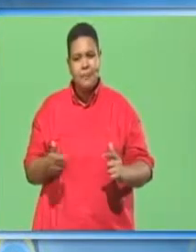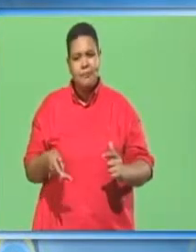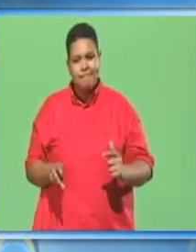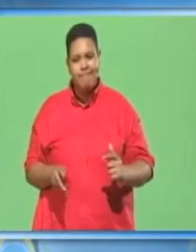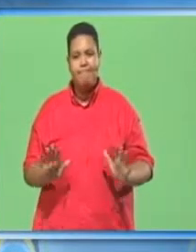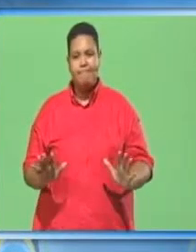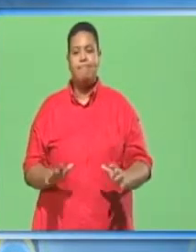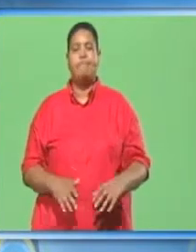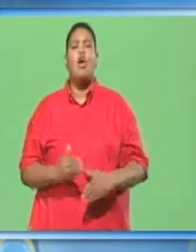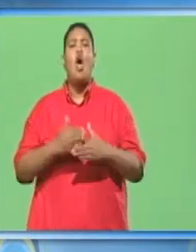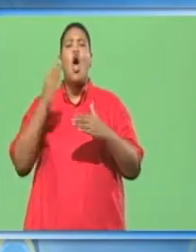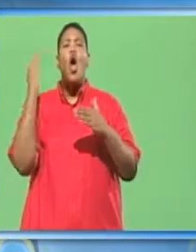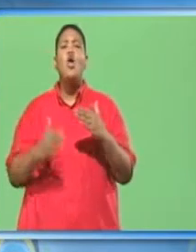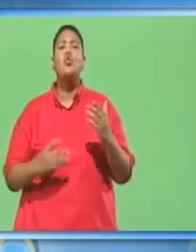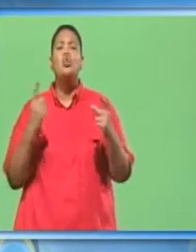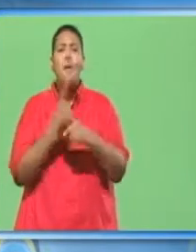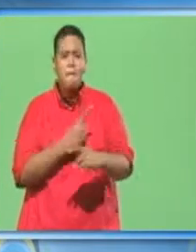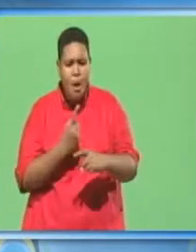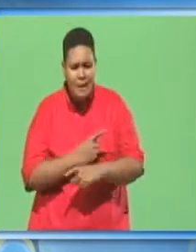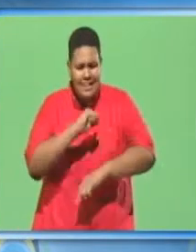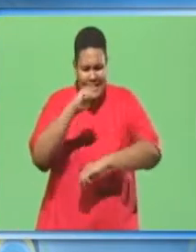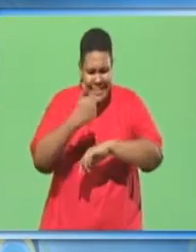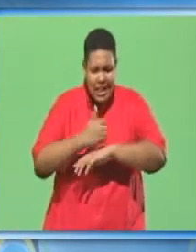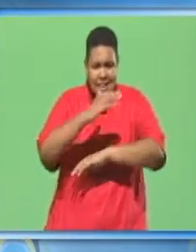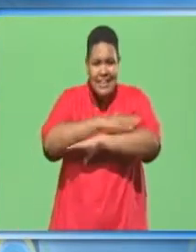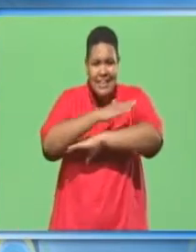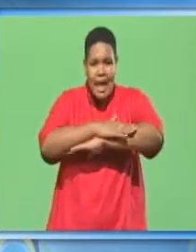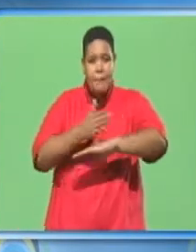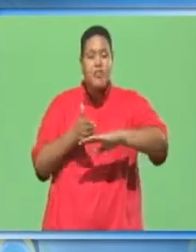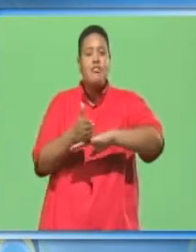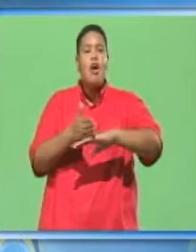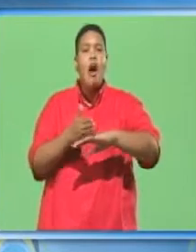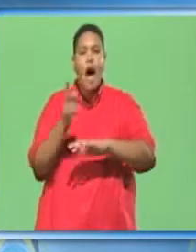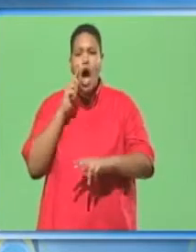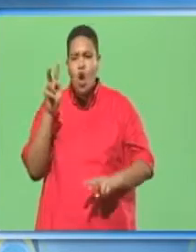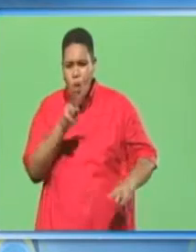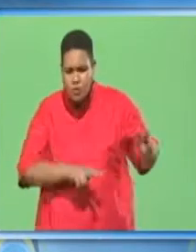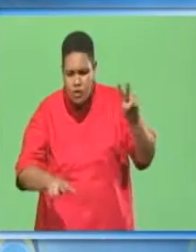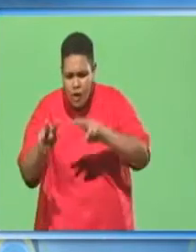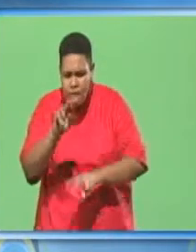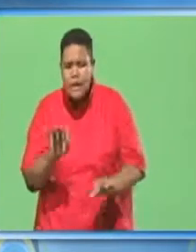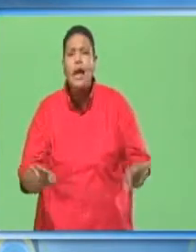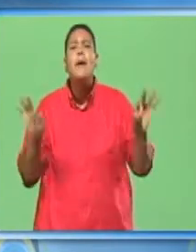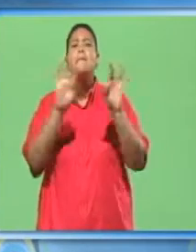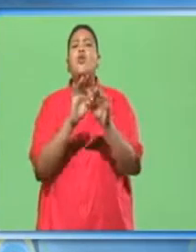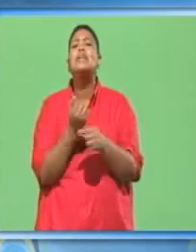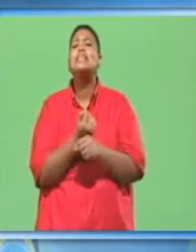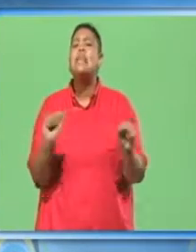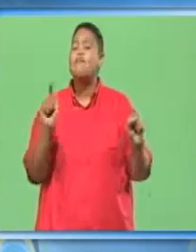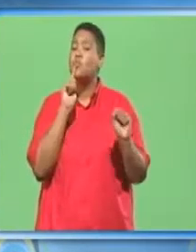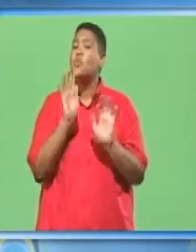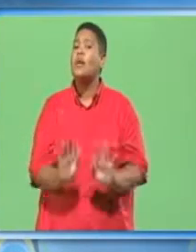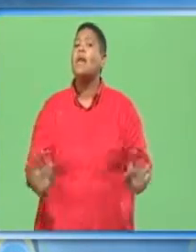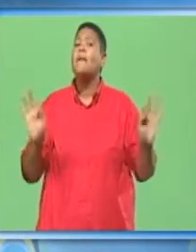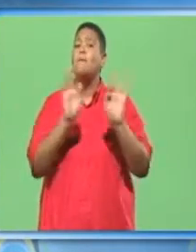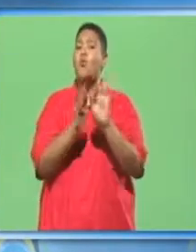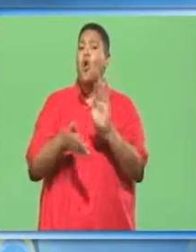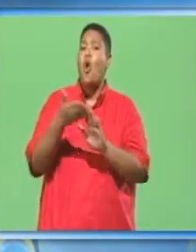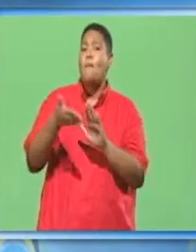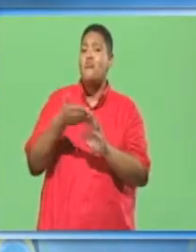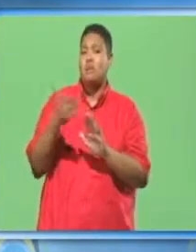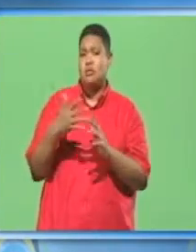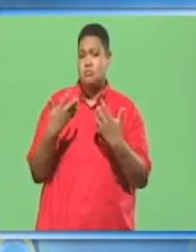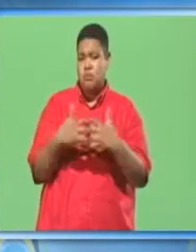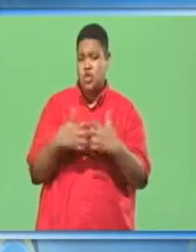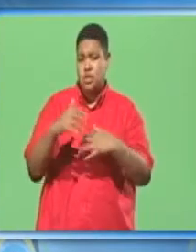Conclusion. Properly setting up the table saw and observing important safety measures are essential in operating the table saw.